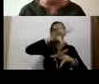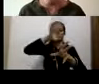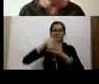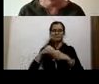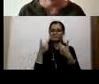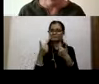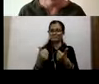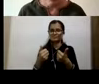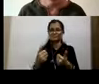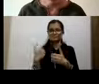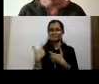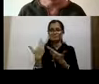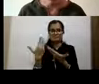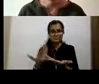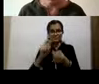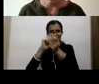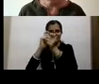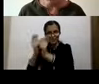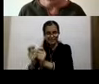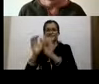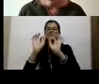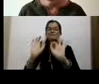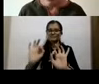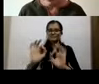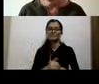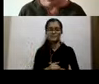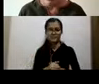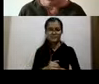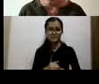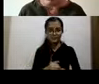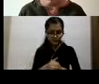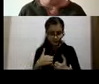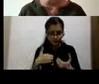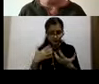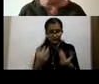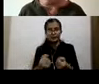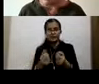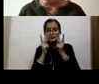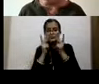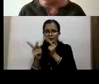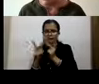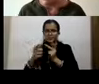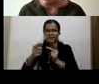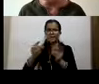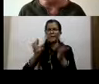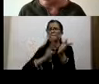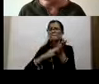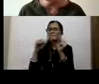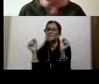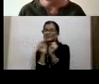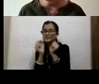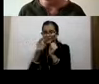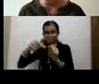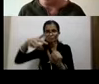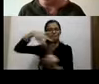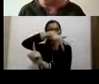we've seen the recovery of this little patch of forest. This picture I like because you see the lights of Masuri in the background. And